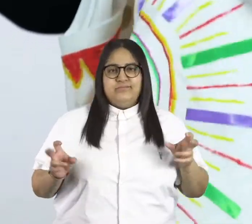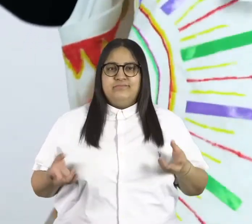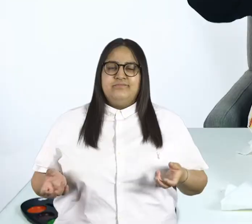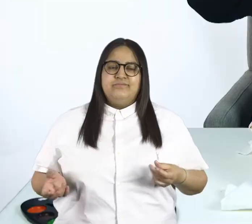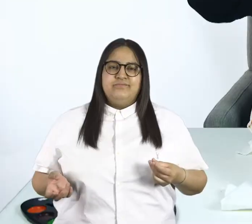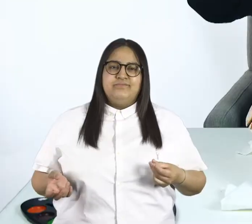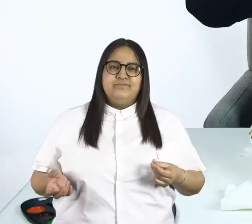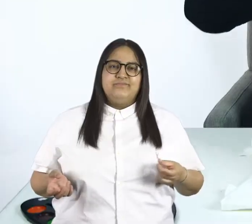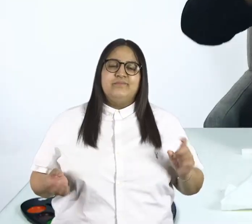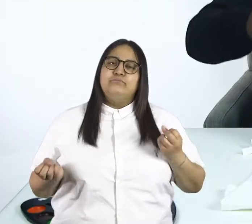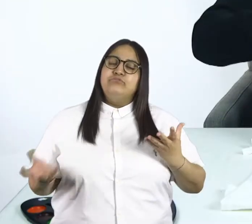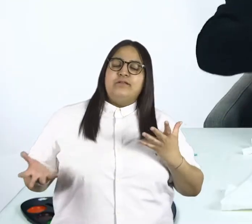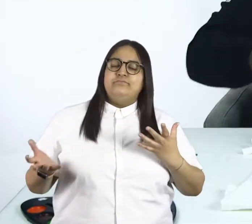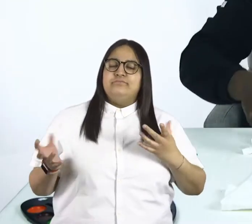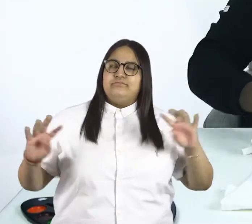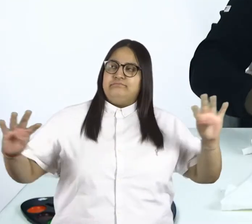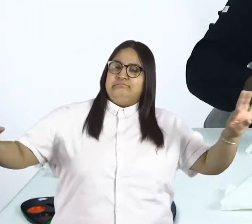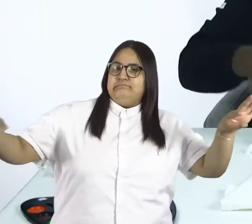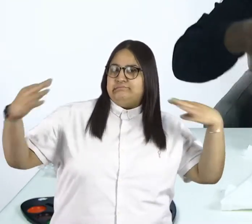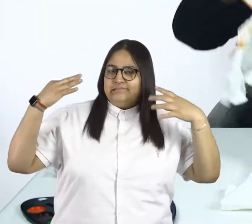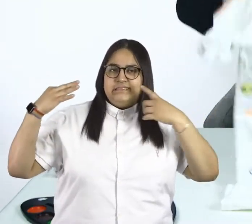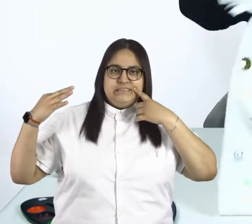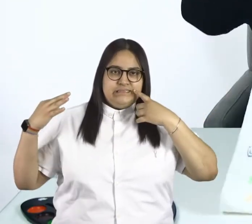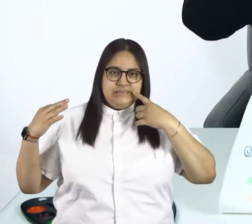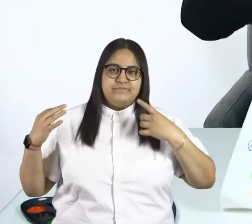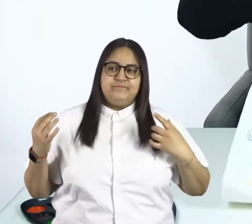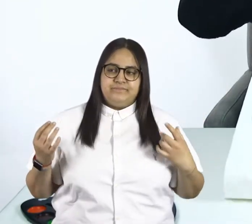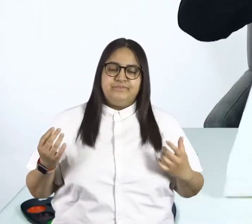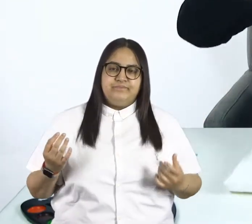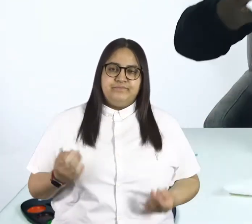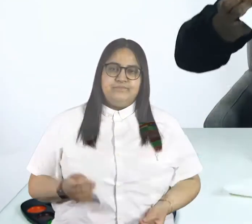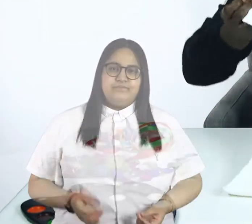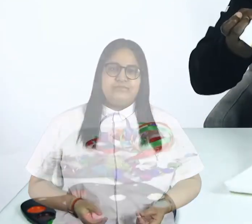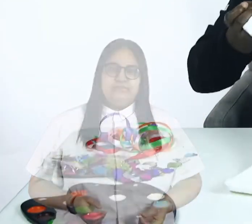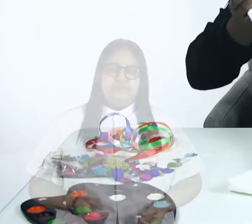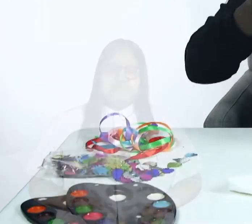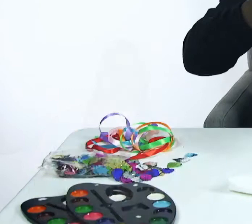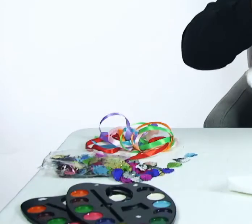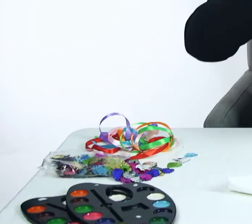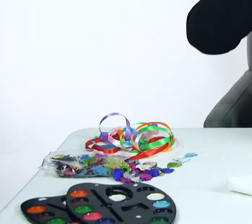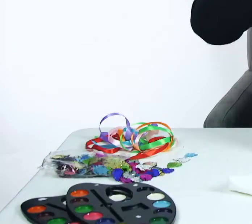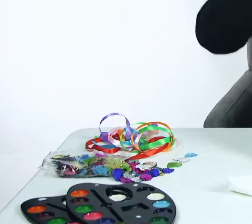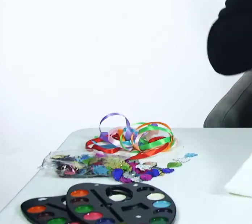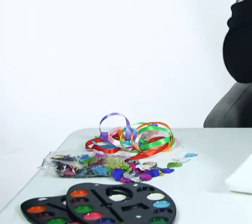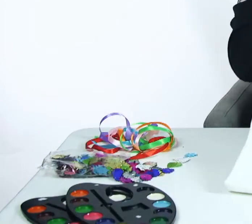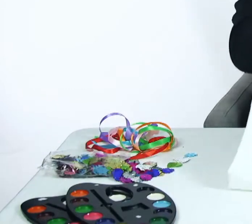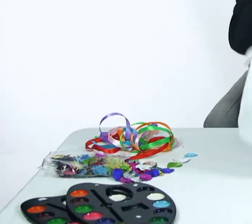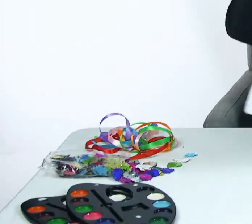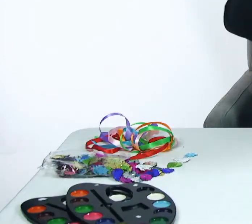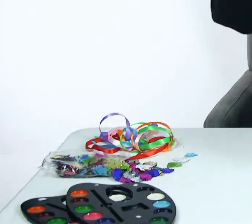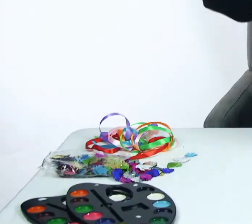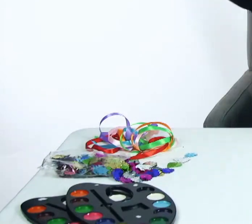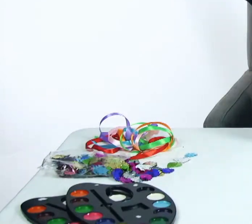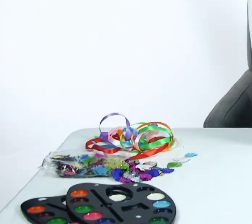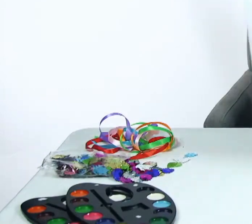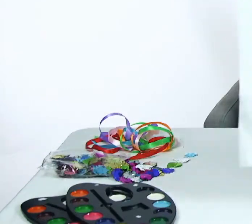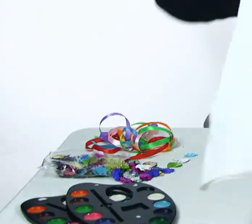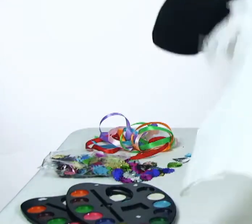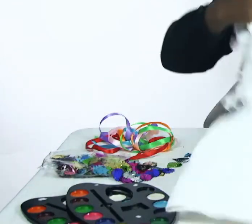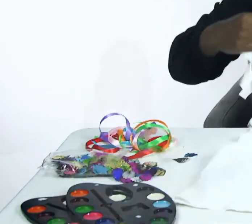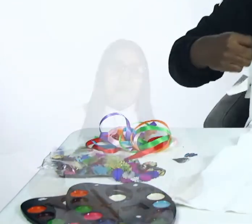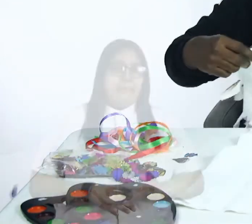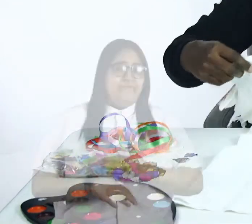clawed bits on the sleeves as well. I will take you through the step by step on how to achieve that as well. So before we start,